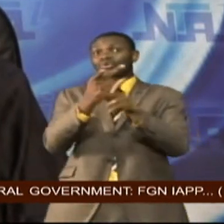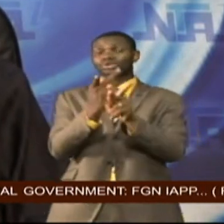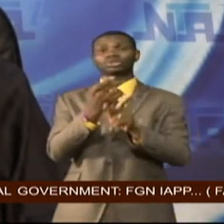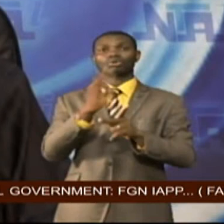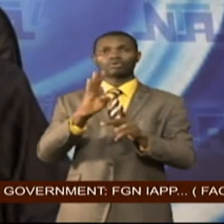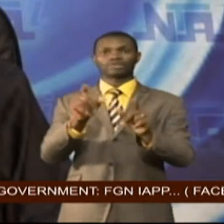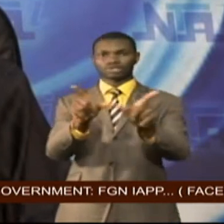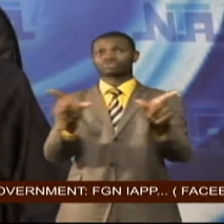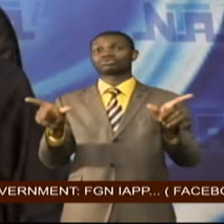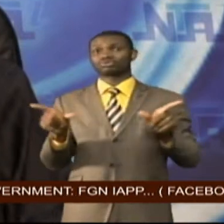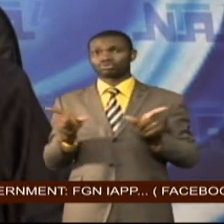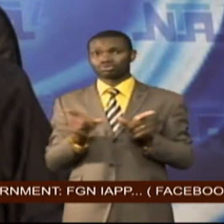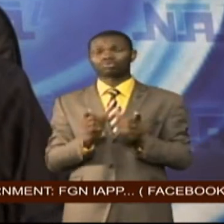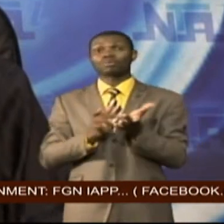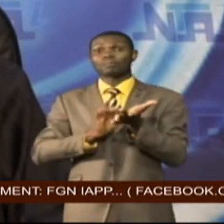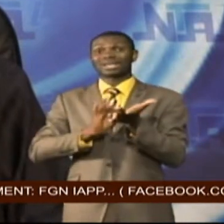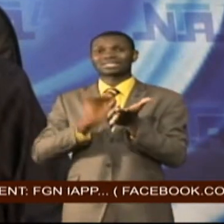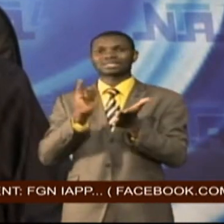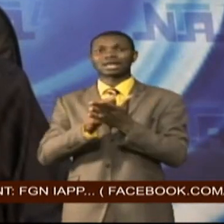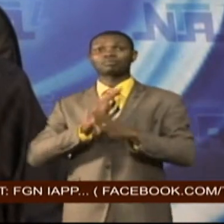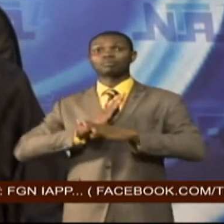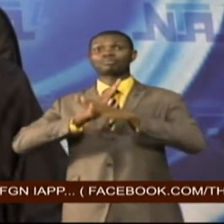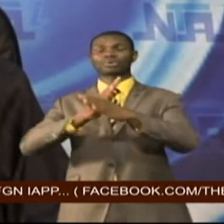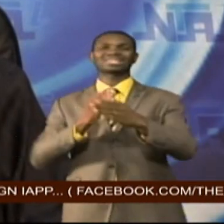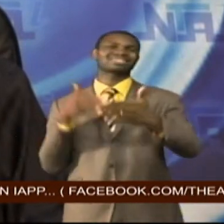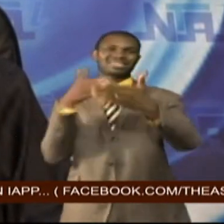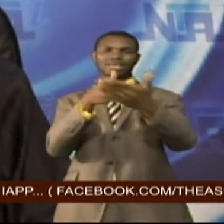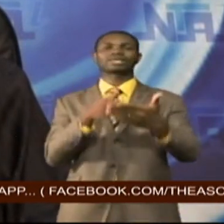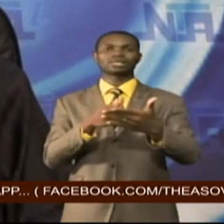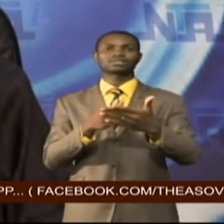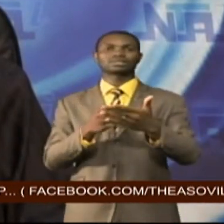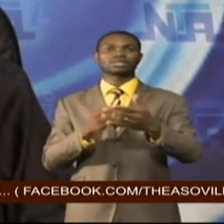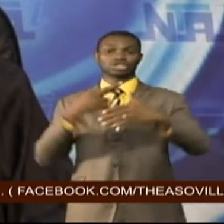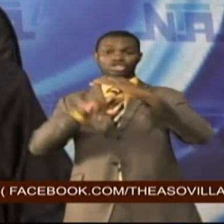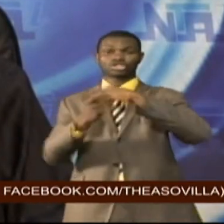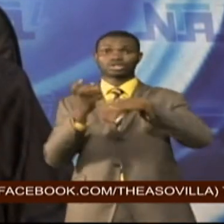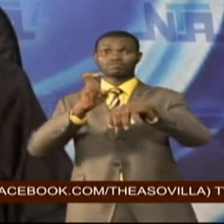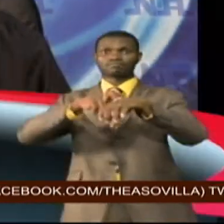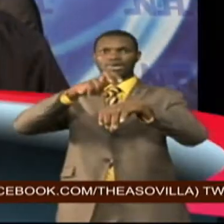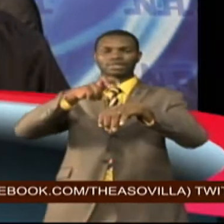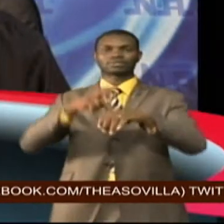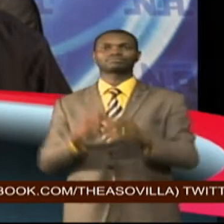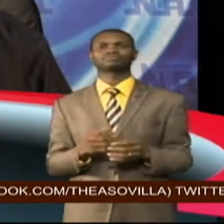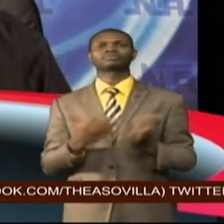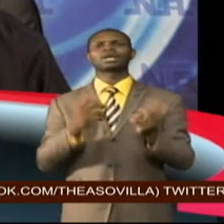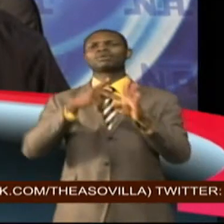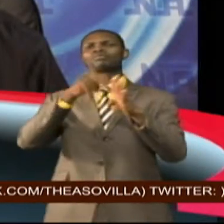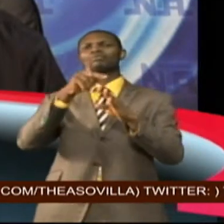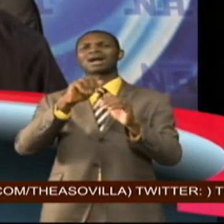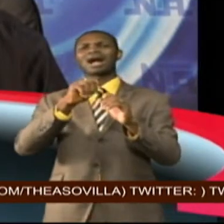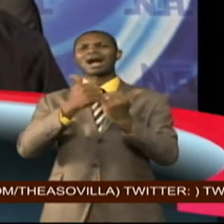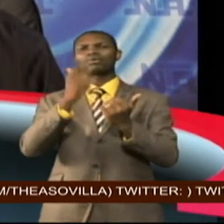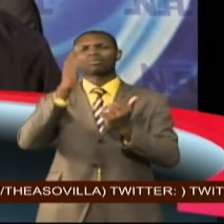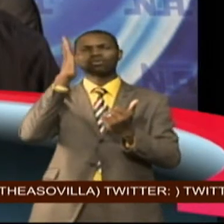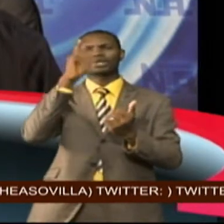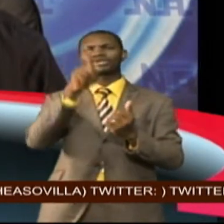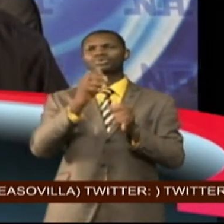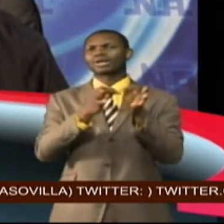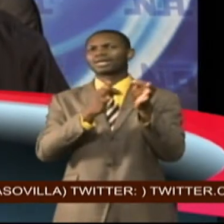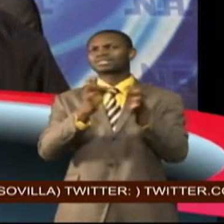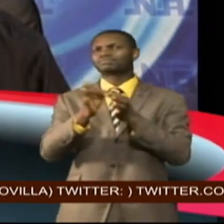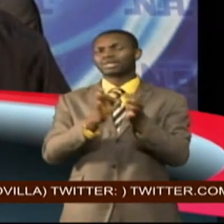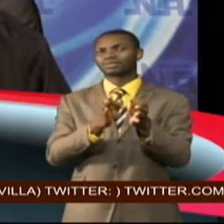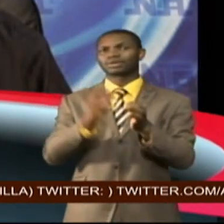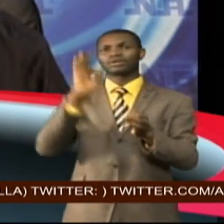local production of these 2 important products for the country. All right, Prof, how would you describe the federal government's